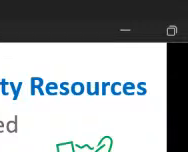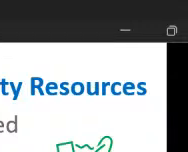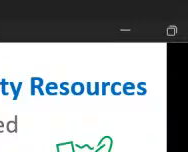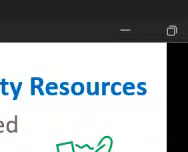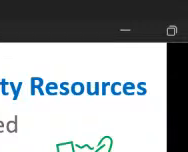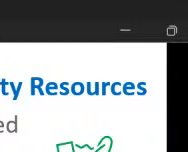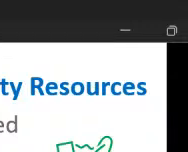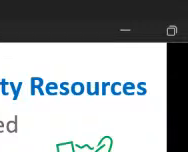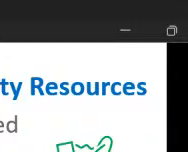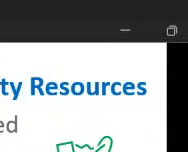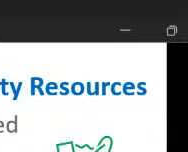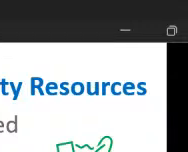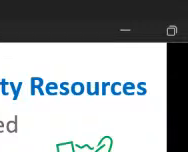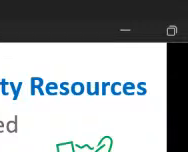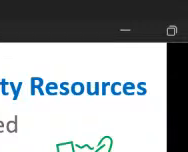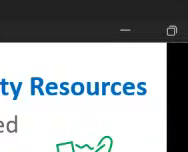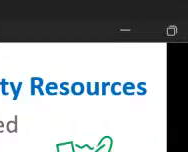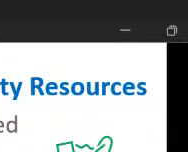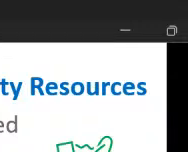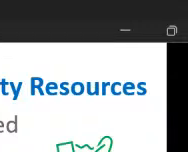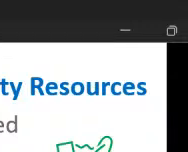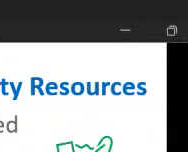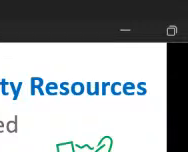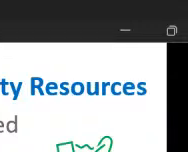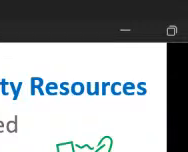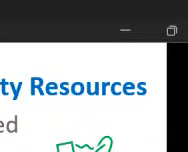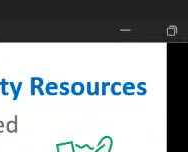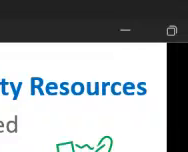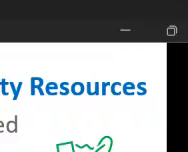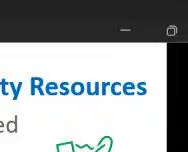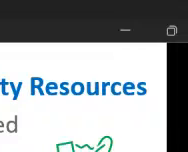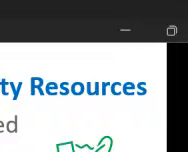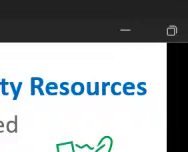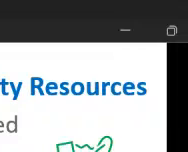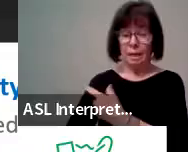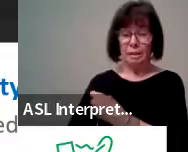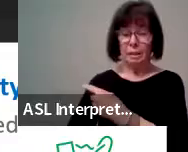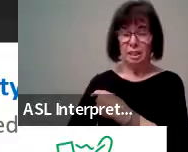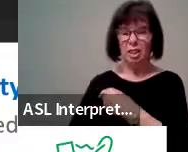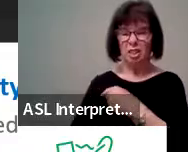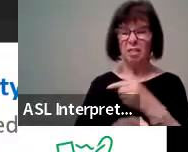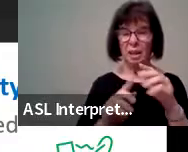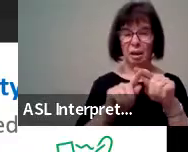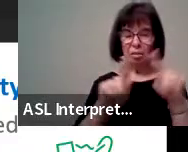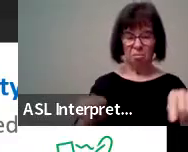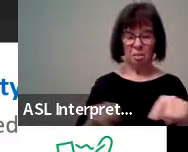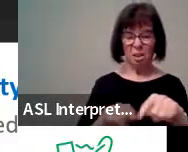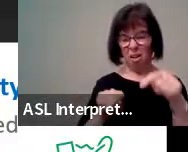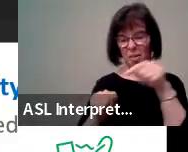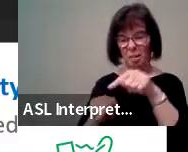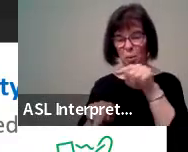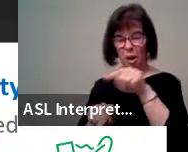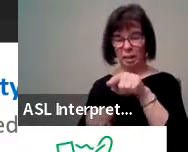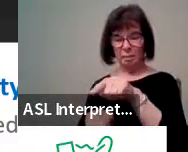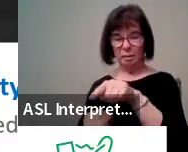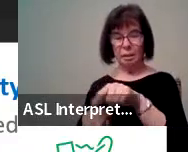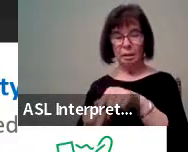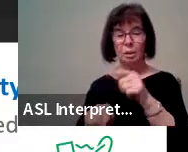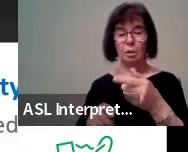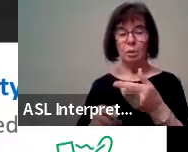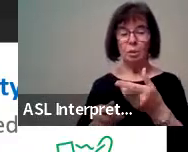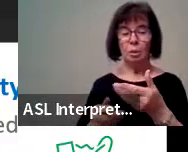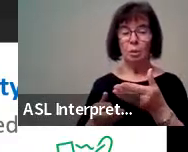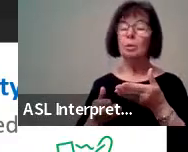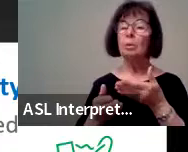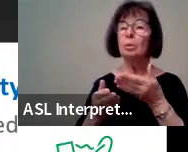stipends. And then finally, in terms of our community vaccinations on the bottom right, we administered, just for our public